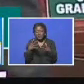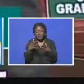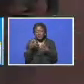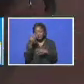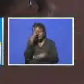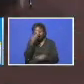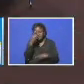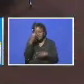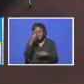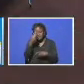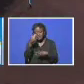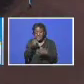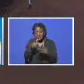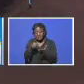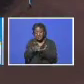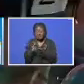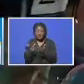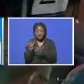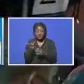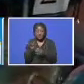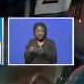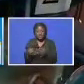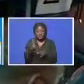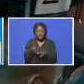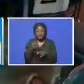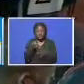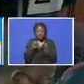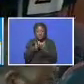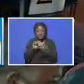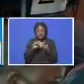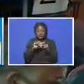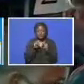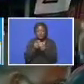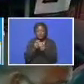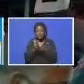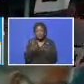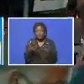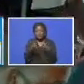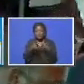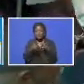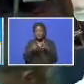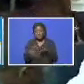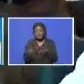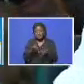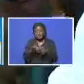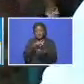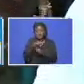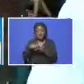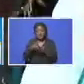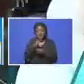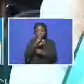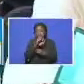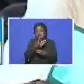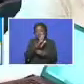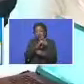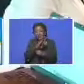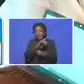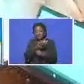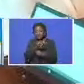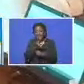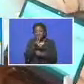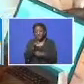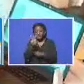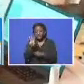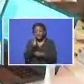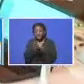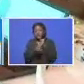wave, within that group, the greatest rate of increase has been among the 25 to